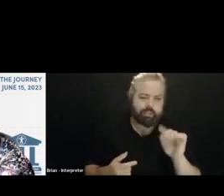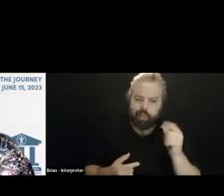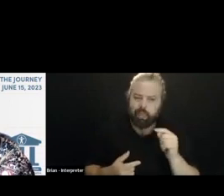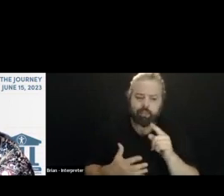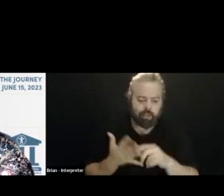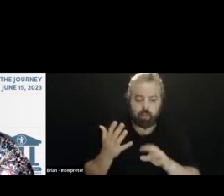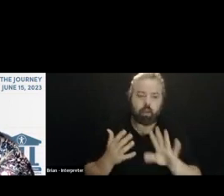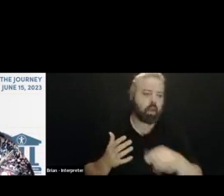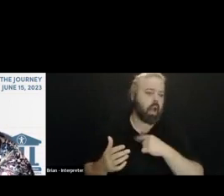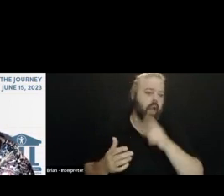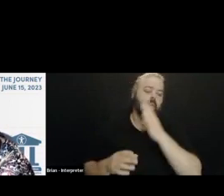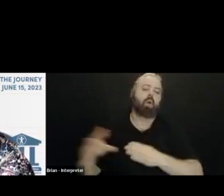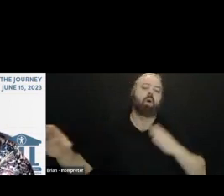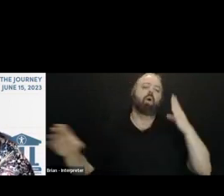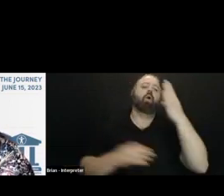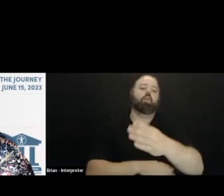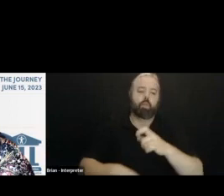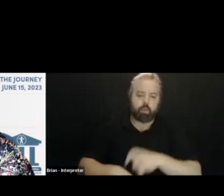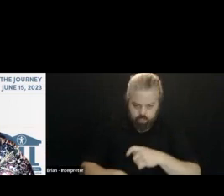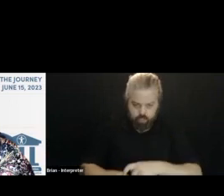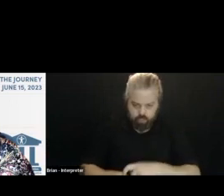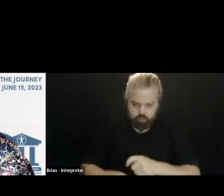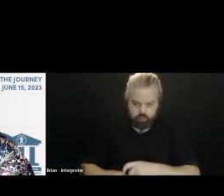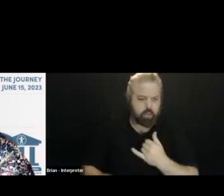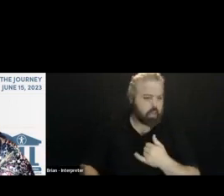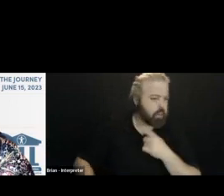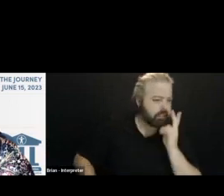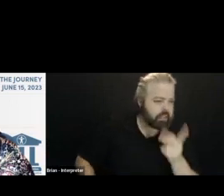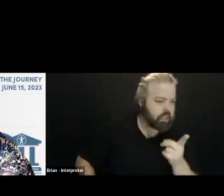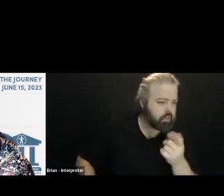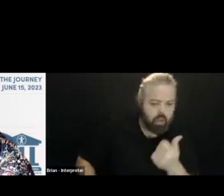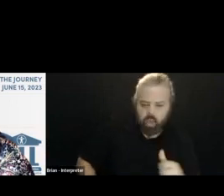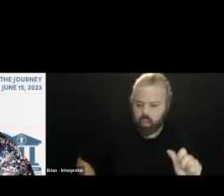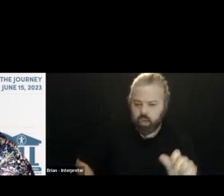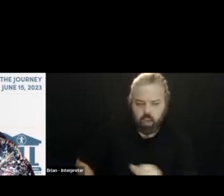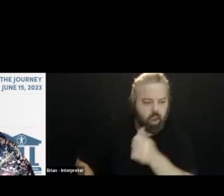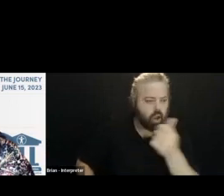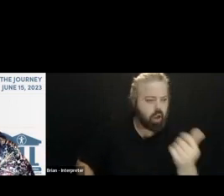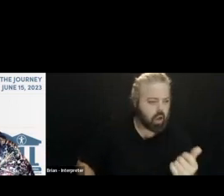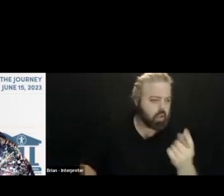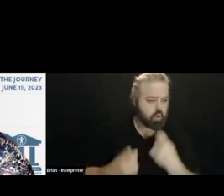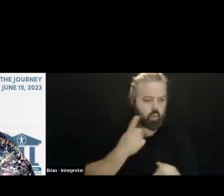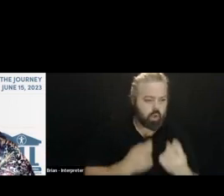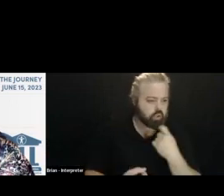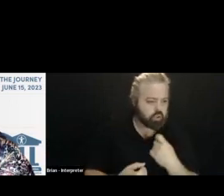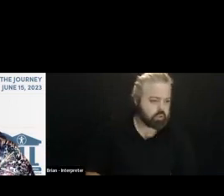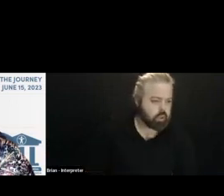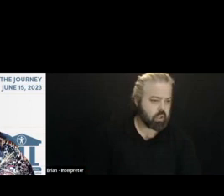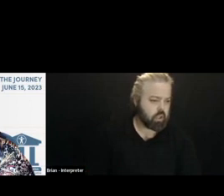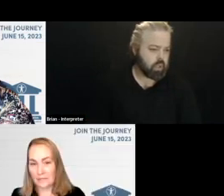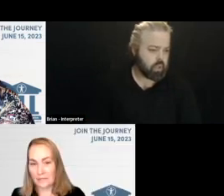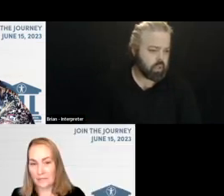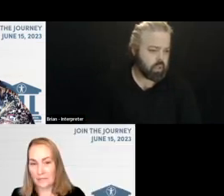over time. So let me come over here and see if anybody has any other questions.